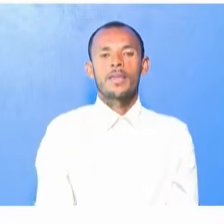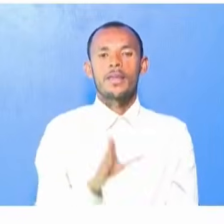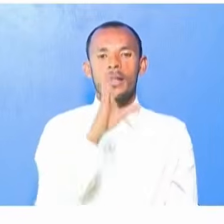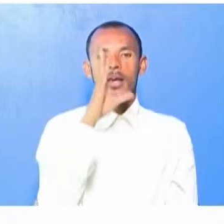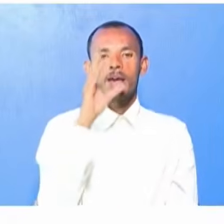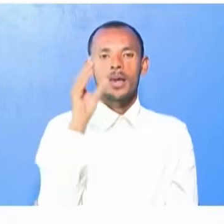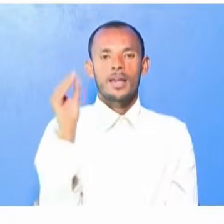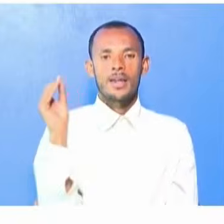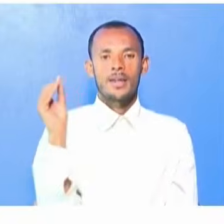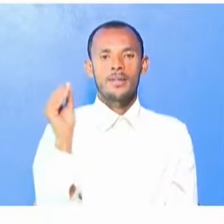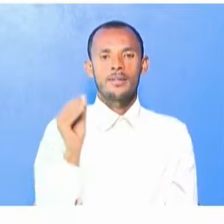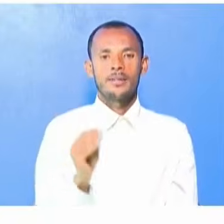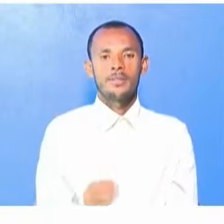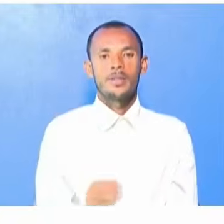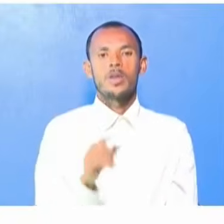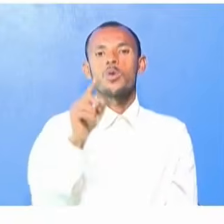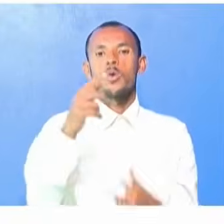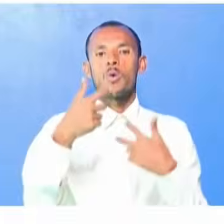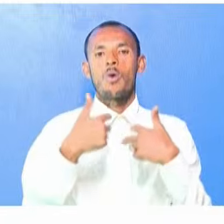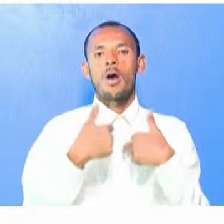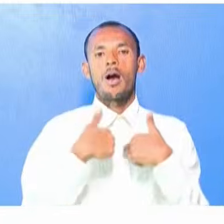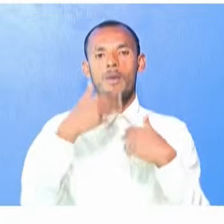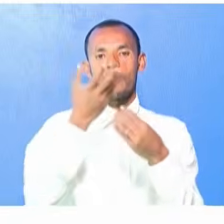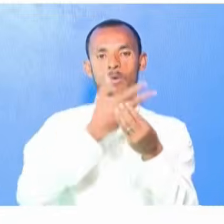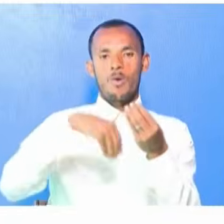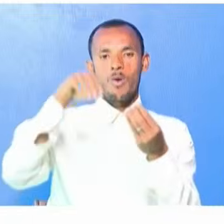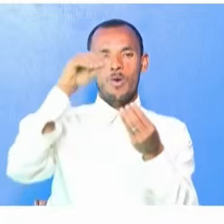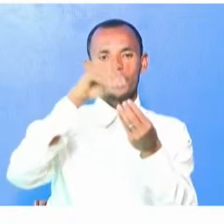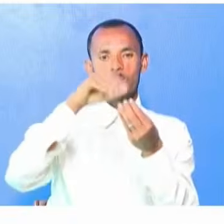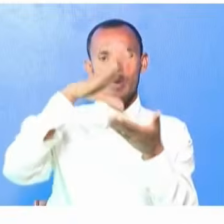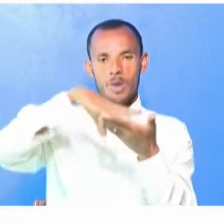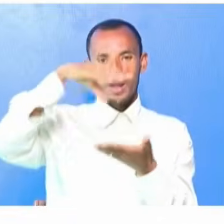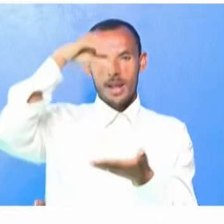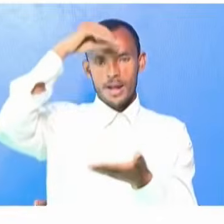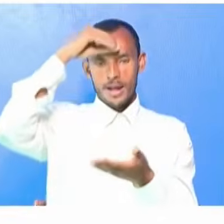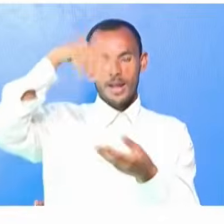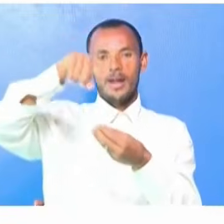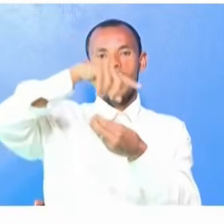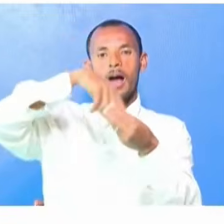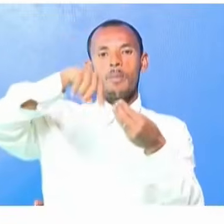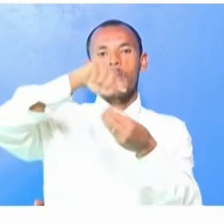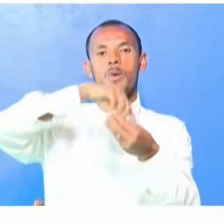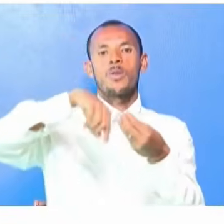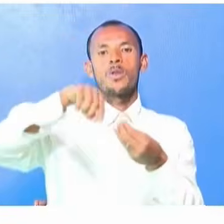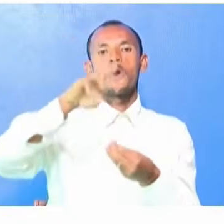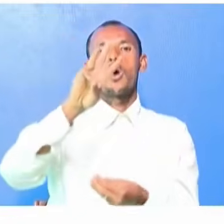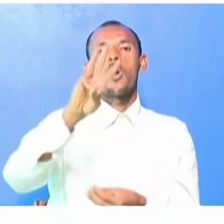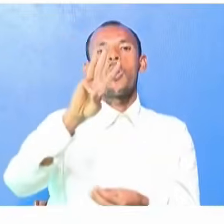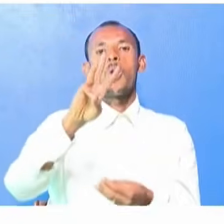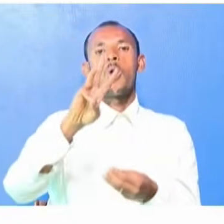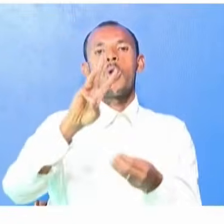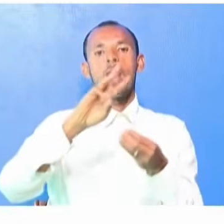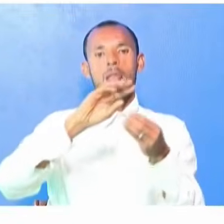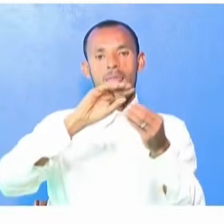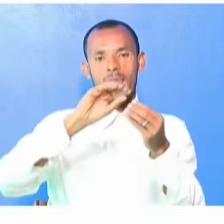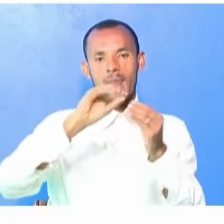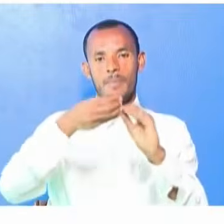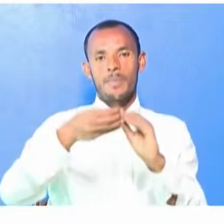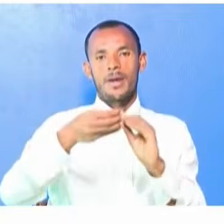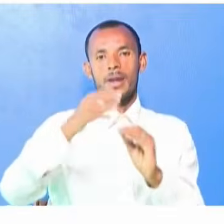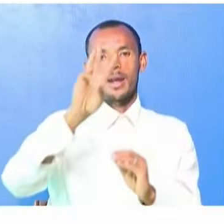And you have also learned about the set of whole numbers is denoted by the symbol